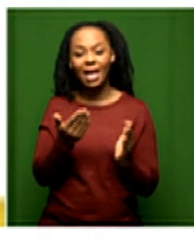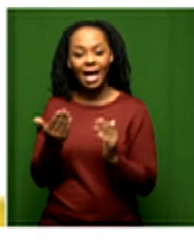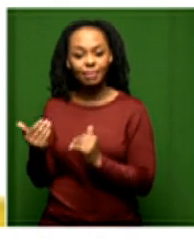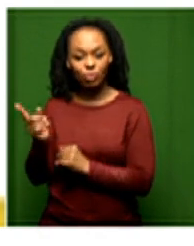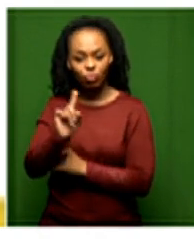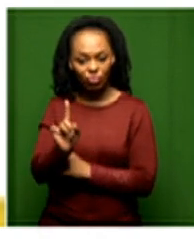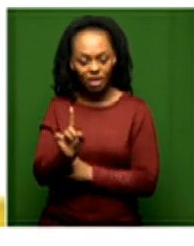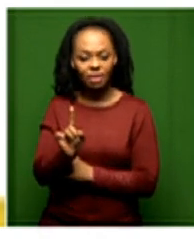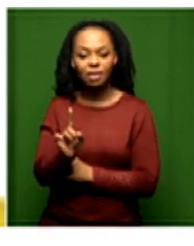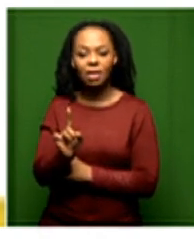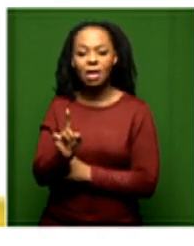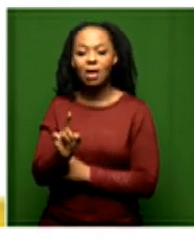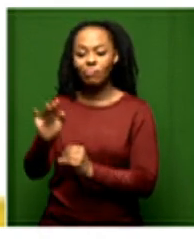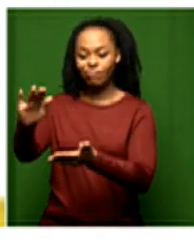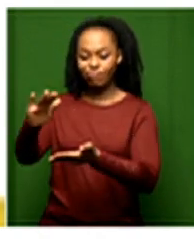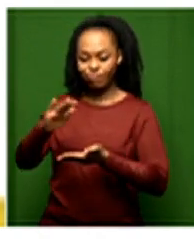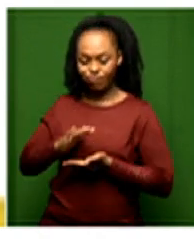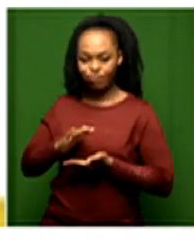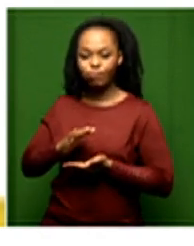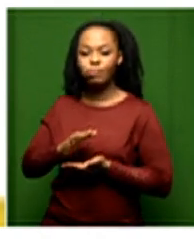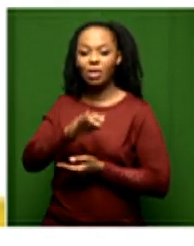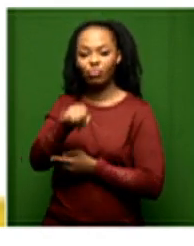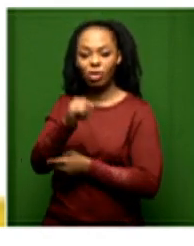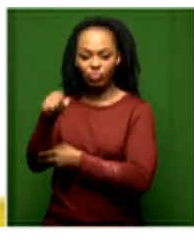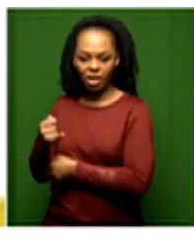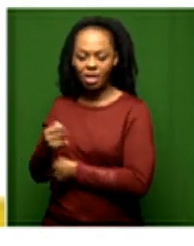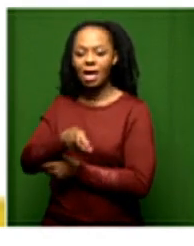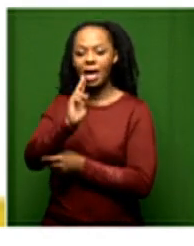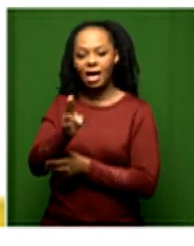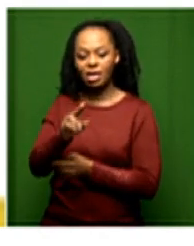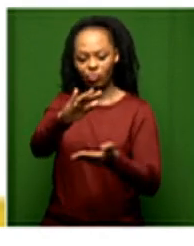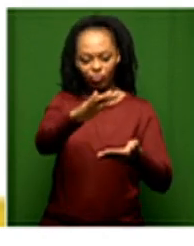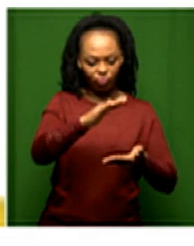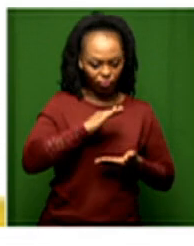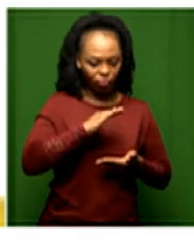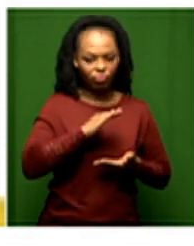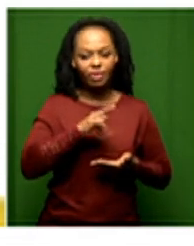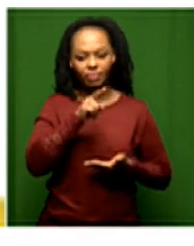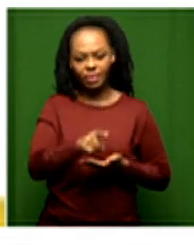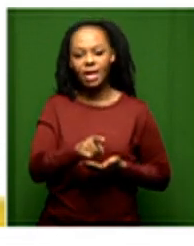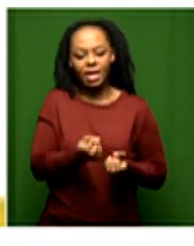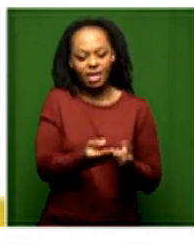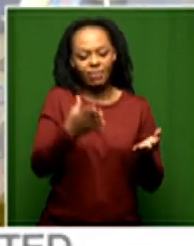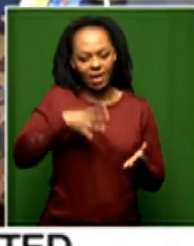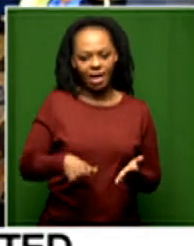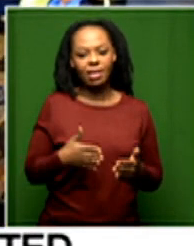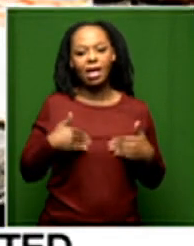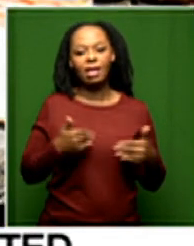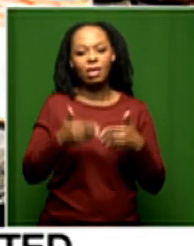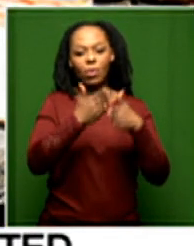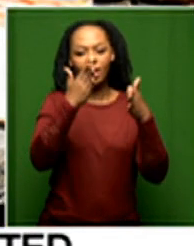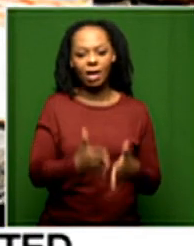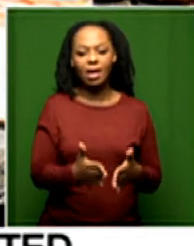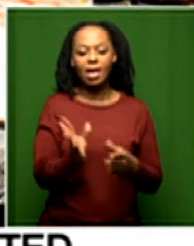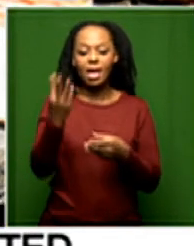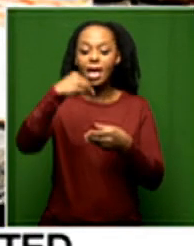after this batch, another batch will follow, and that will be expanded to other healthcare workers, including the private sector. That